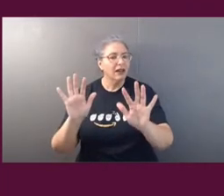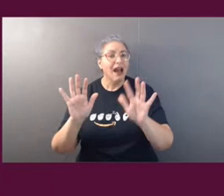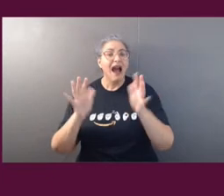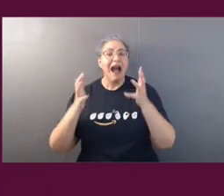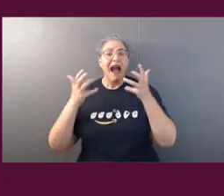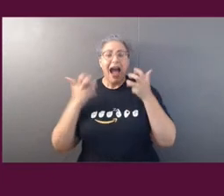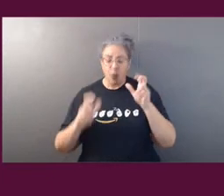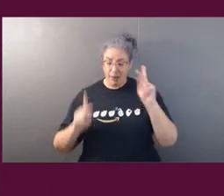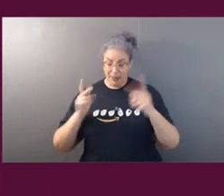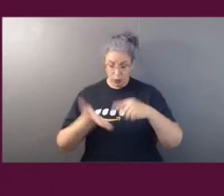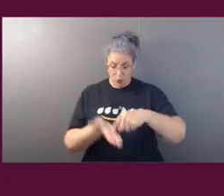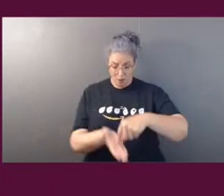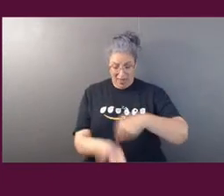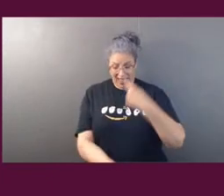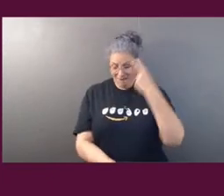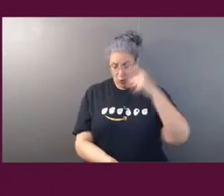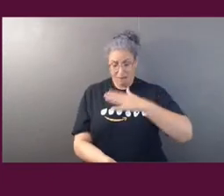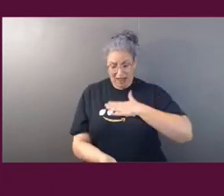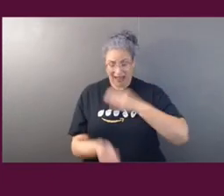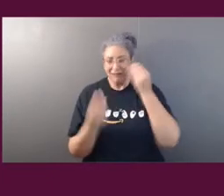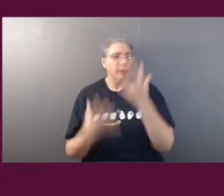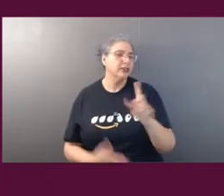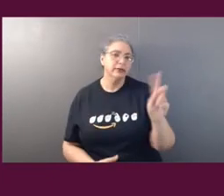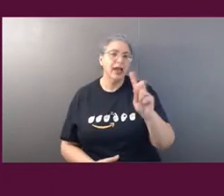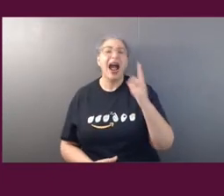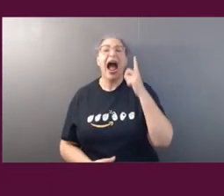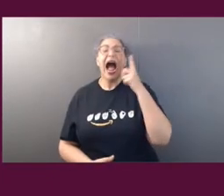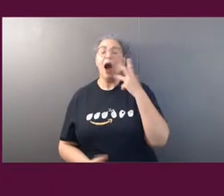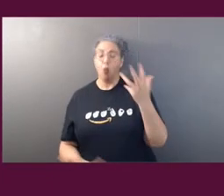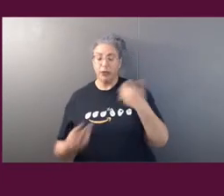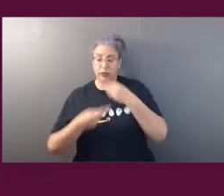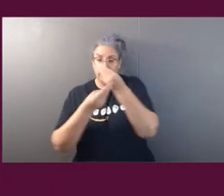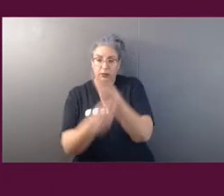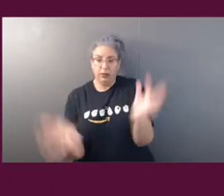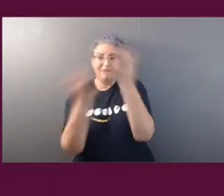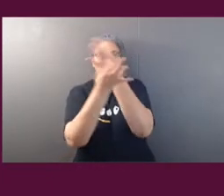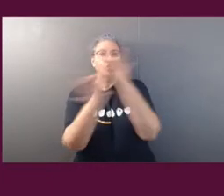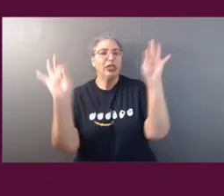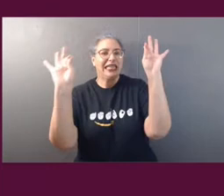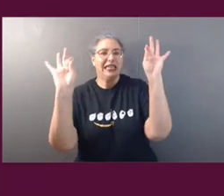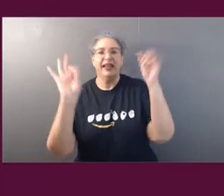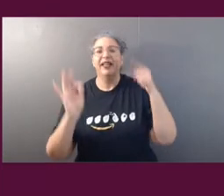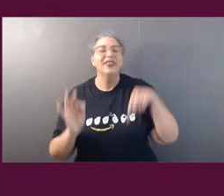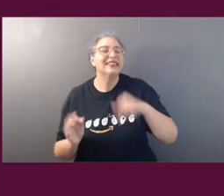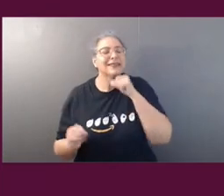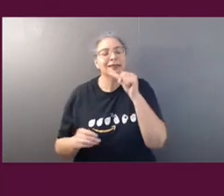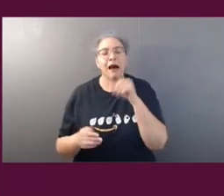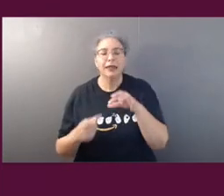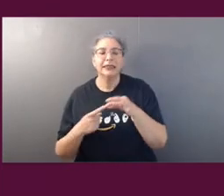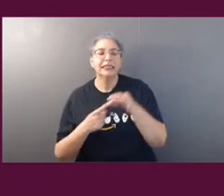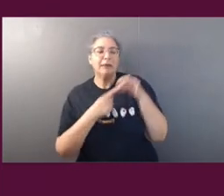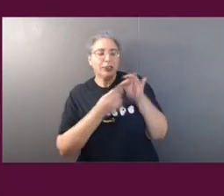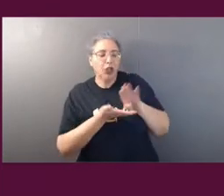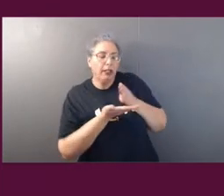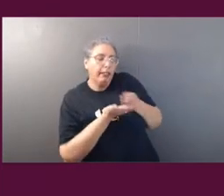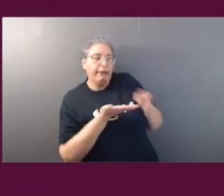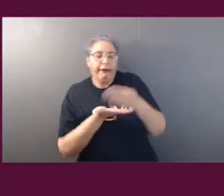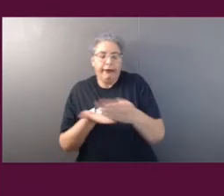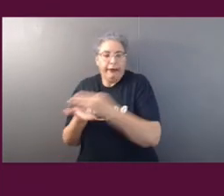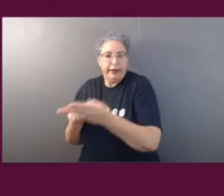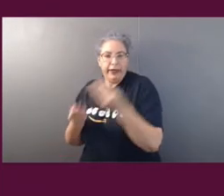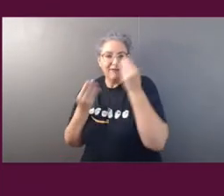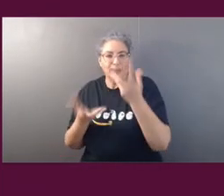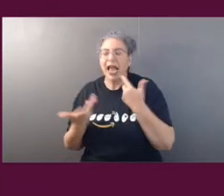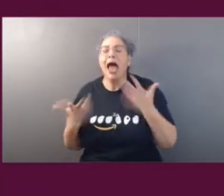for it. So if somebody can work out a way that I can put it out there for free, because I don't think that this should be privileged information. And so much the barrier to